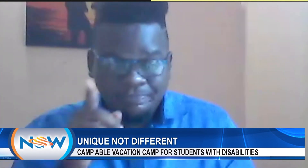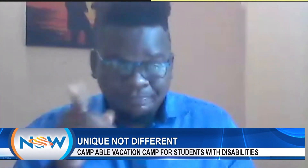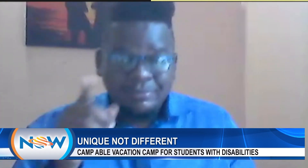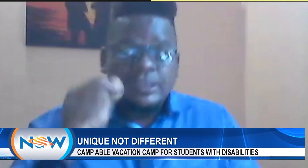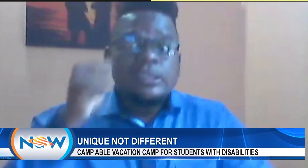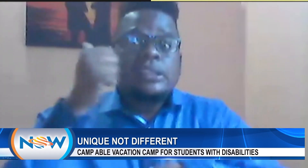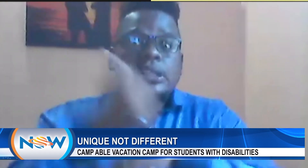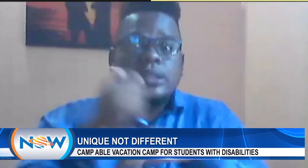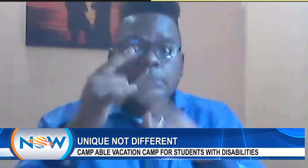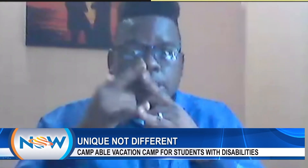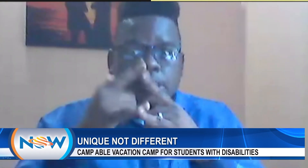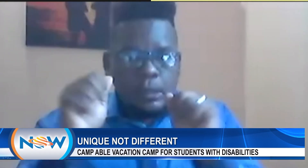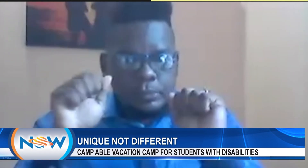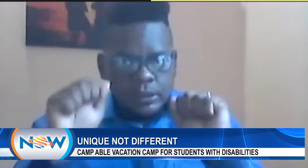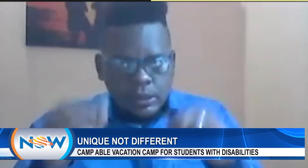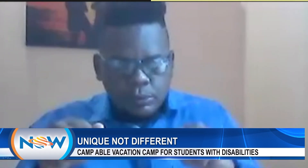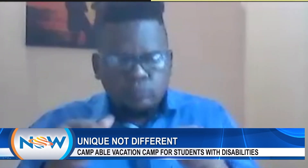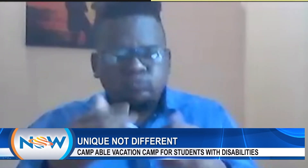Moise.